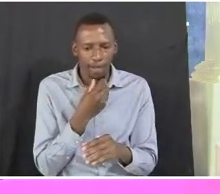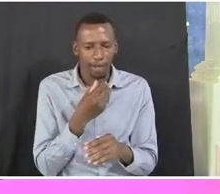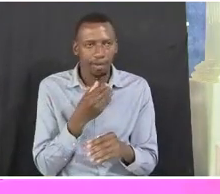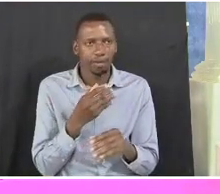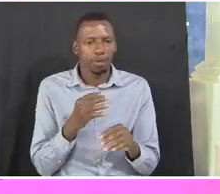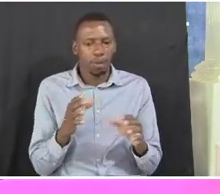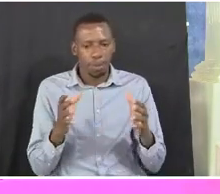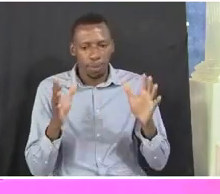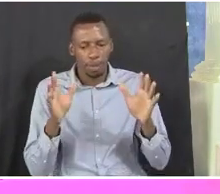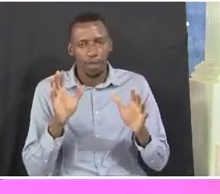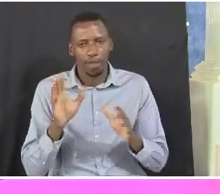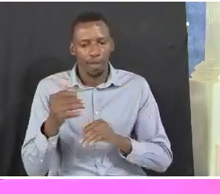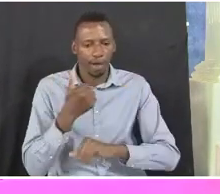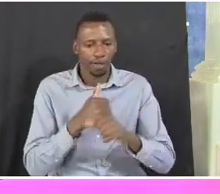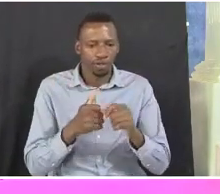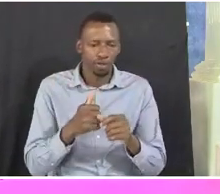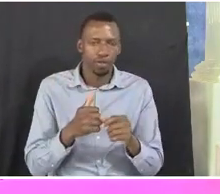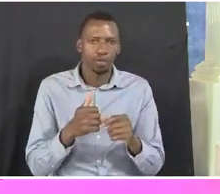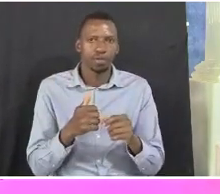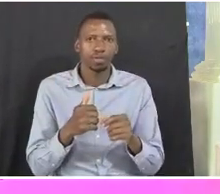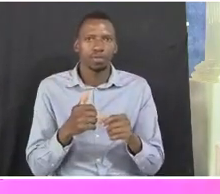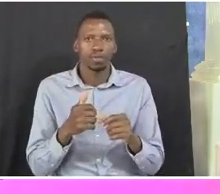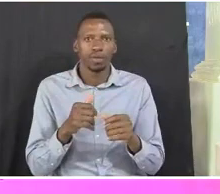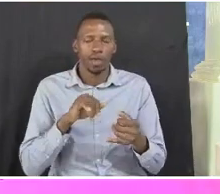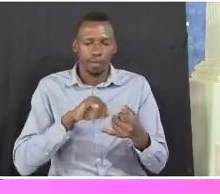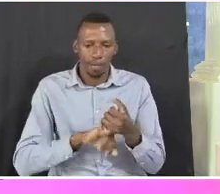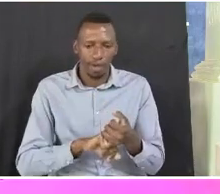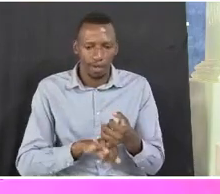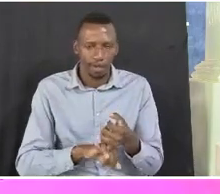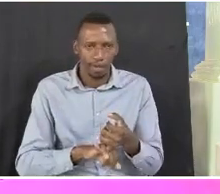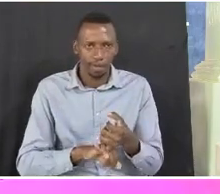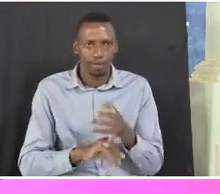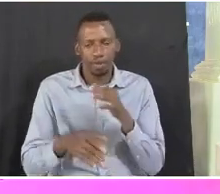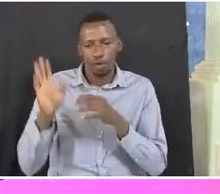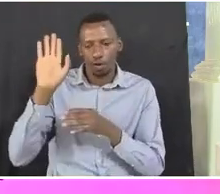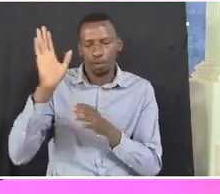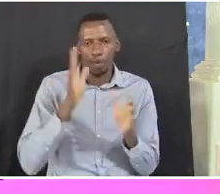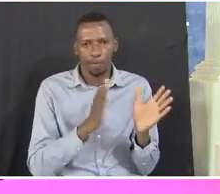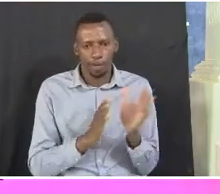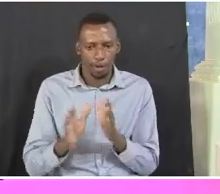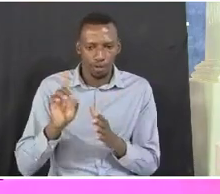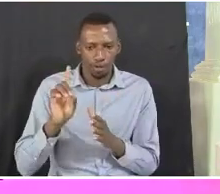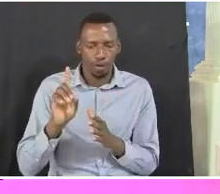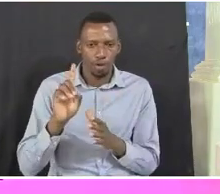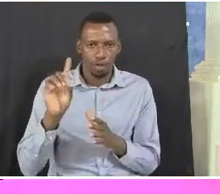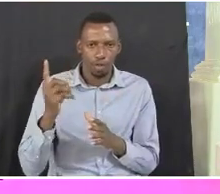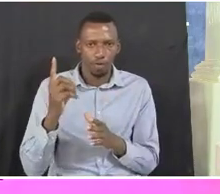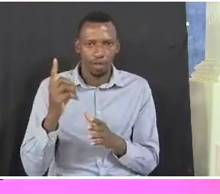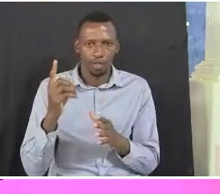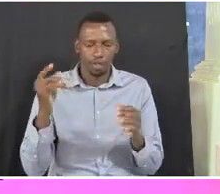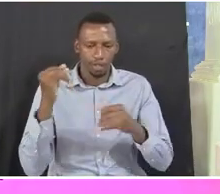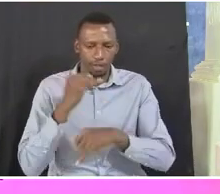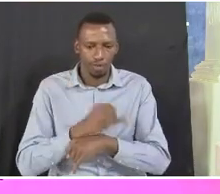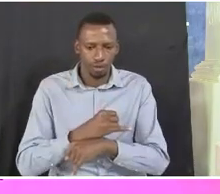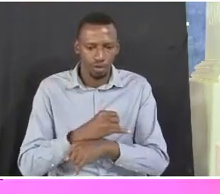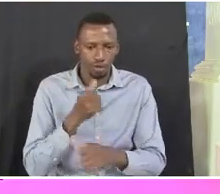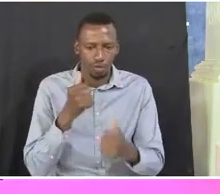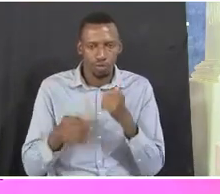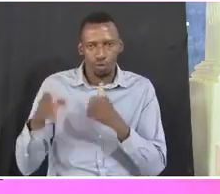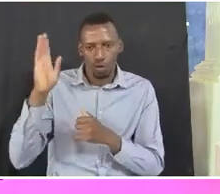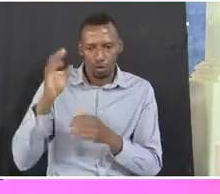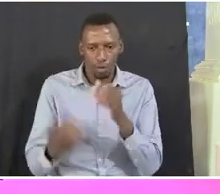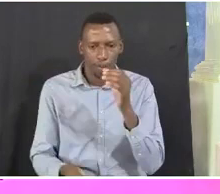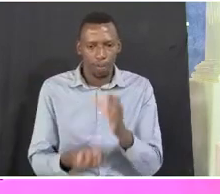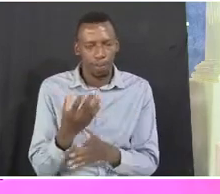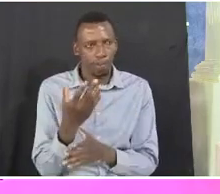of violence. Marriage was in God's order. It was one of the first institutions which he